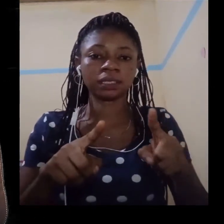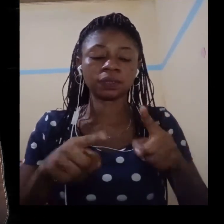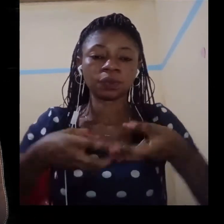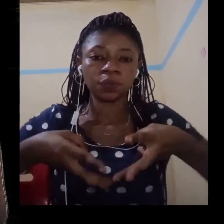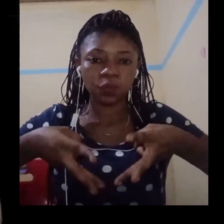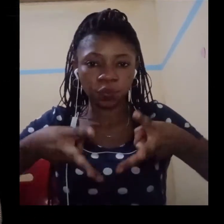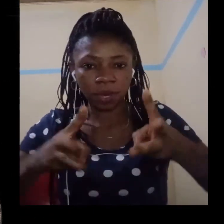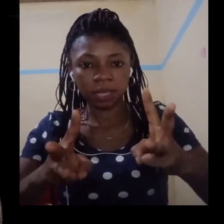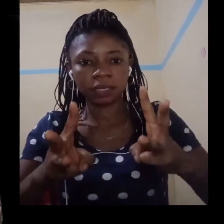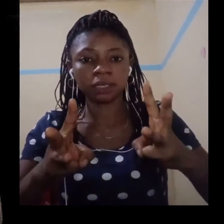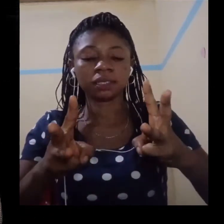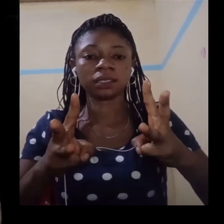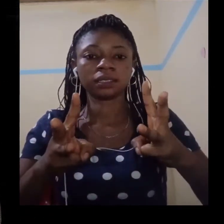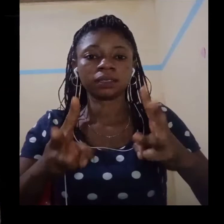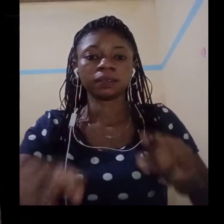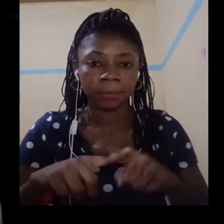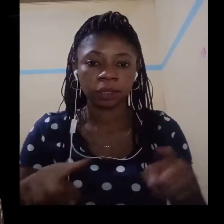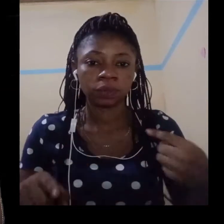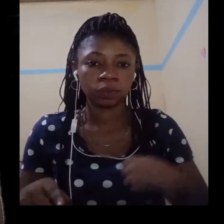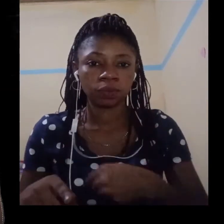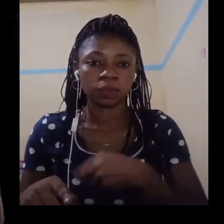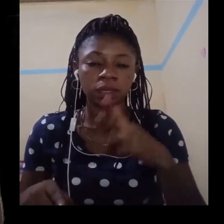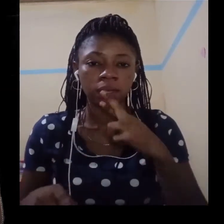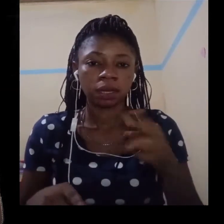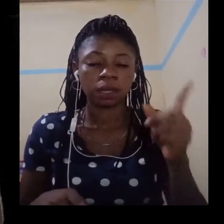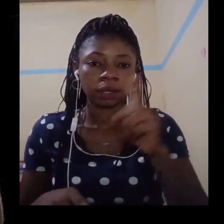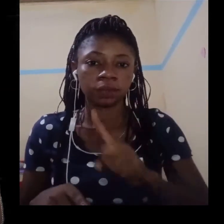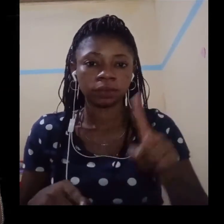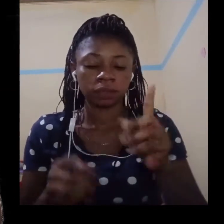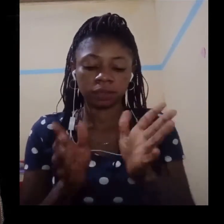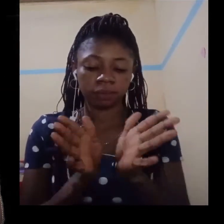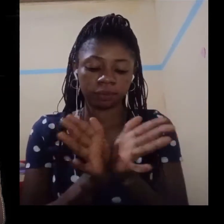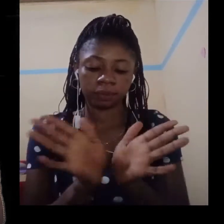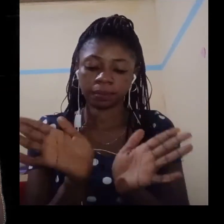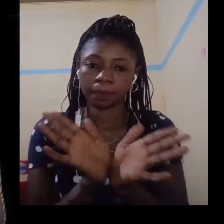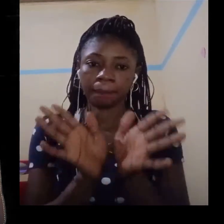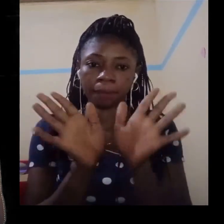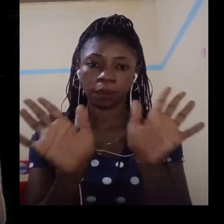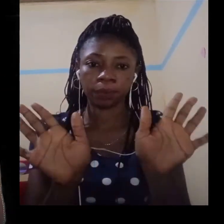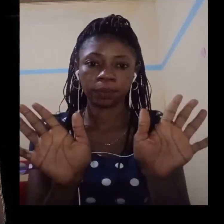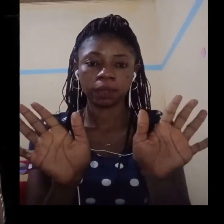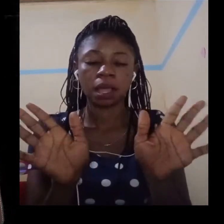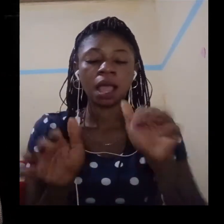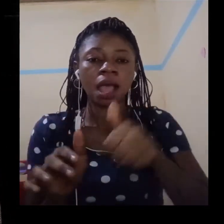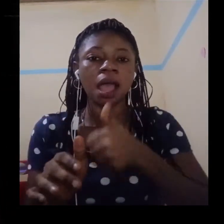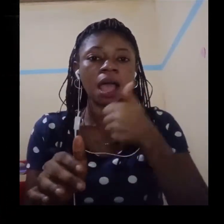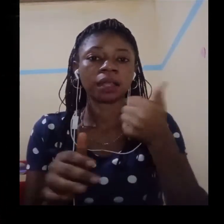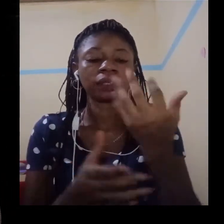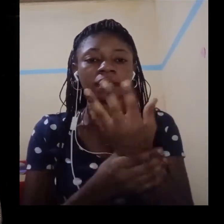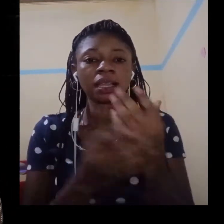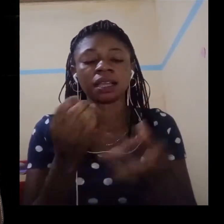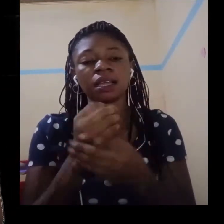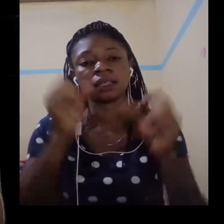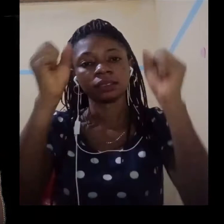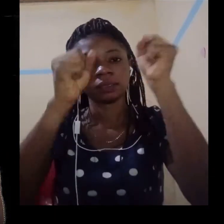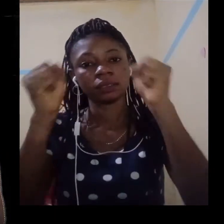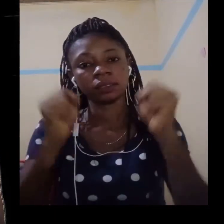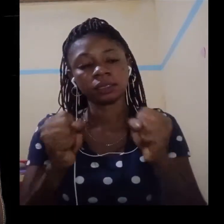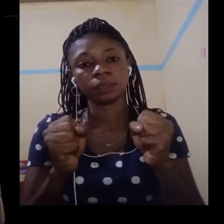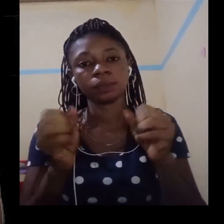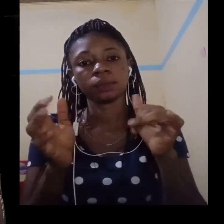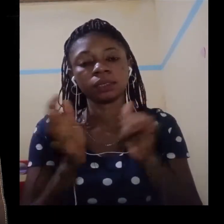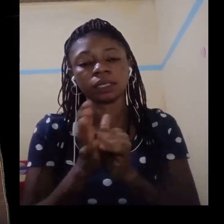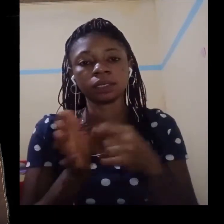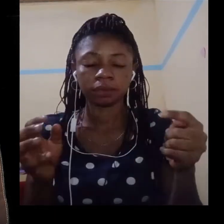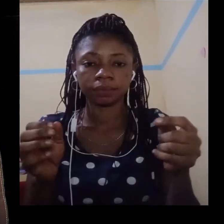closed handshake. The closed handshake is only, if I'm not wrong, seen in Aisha's